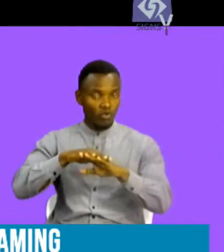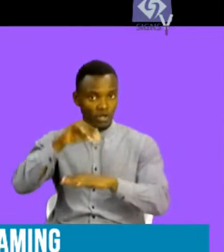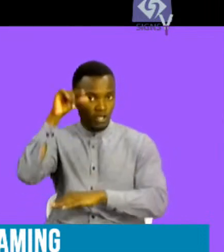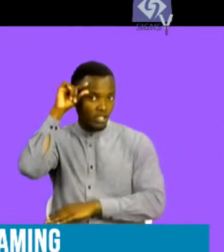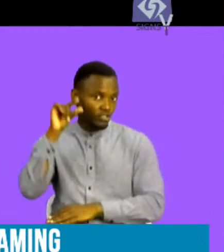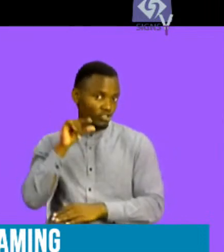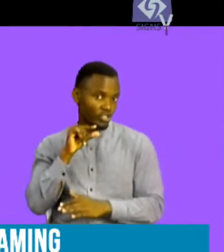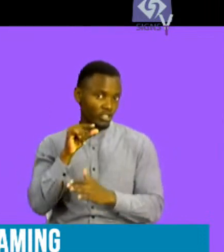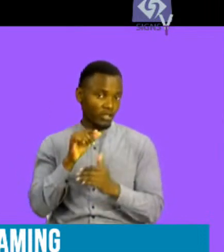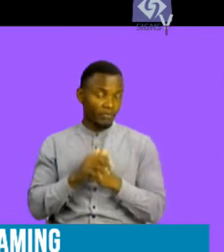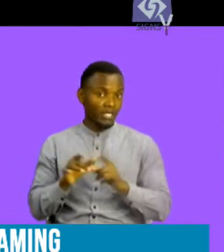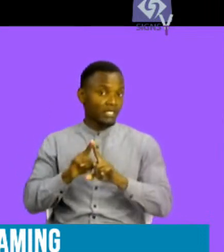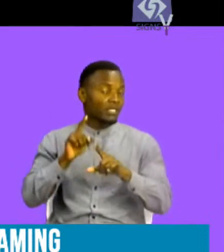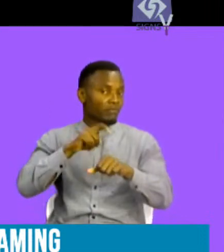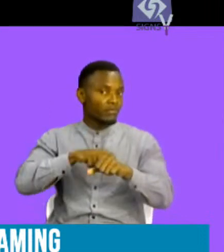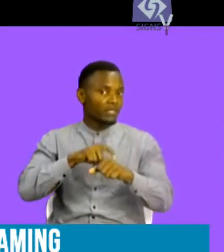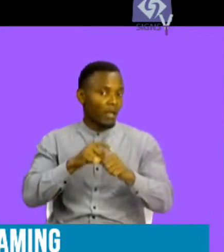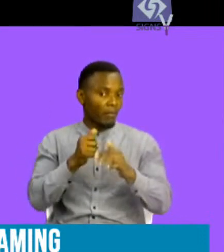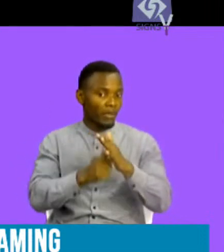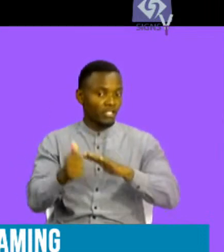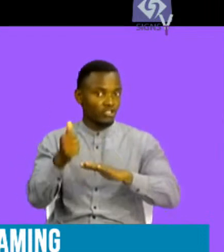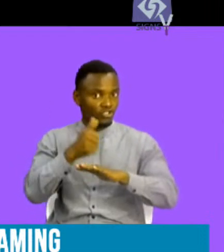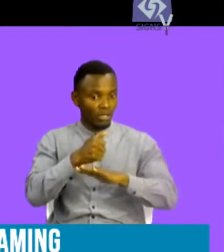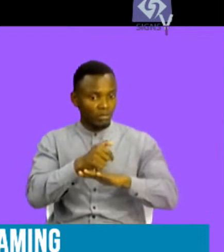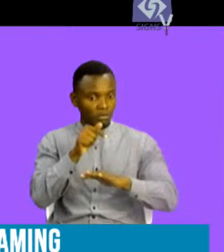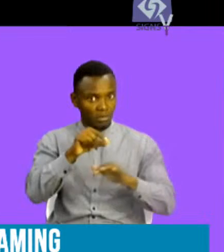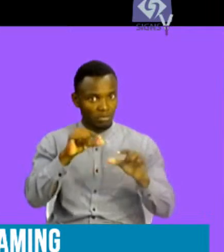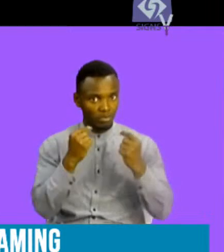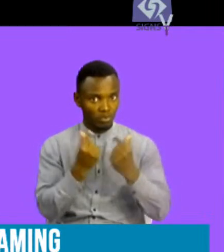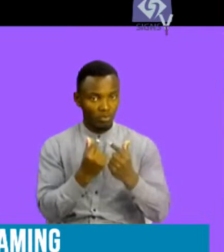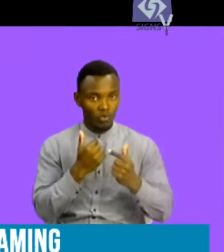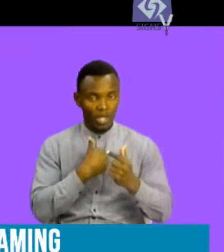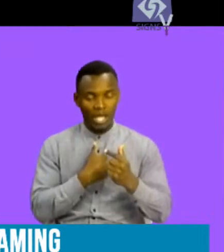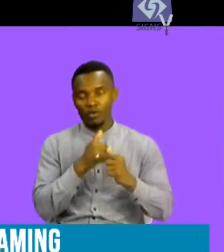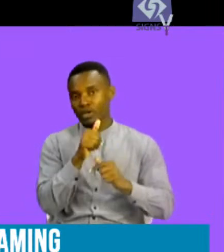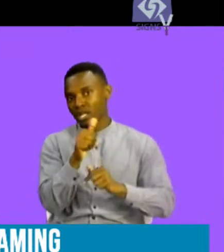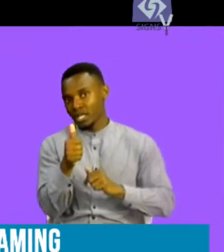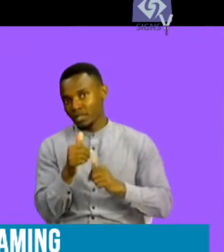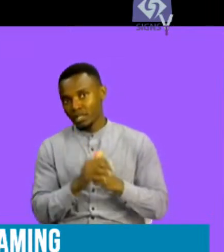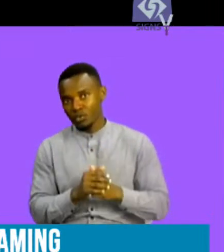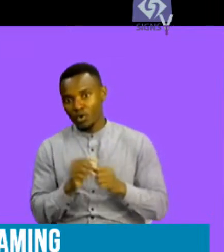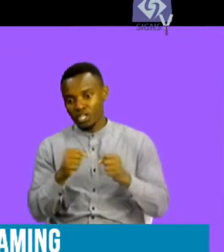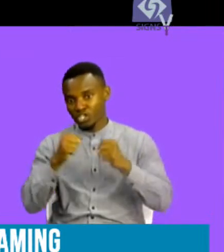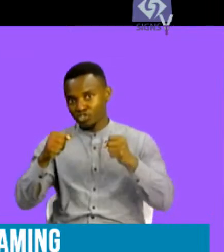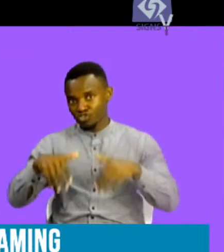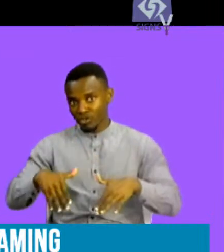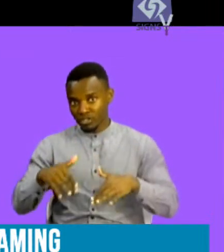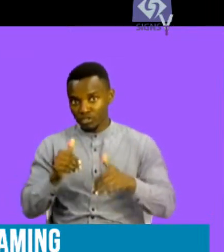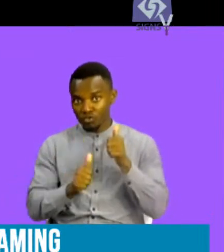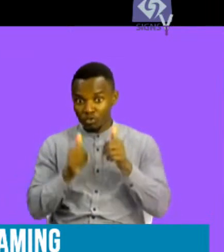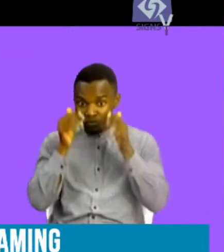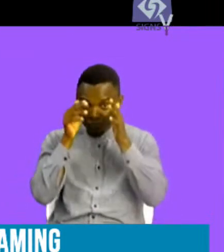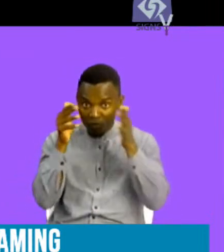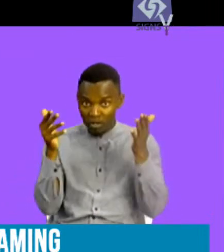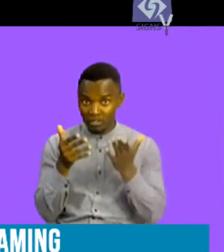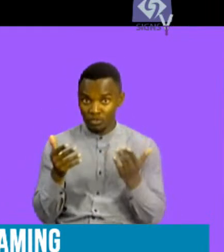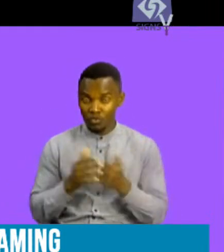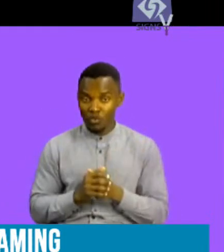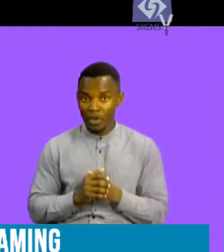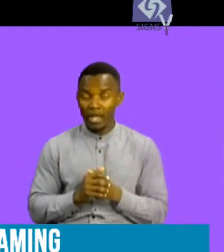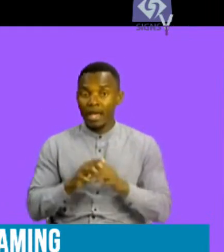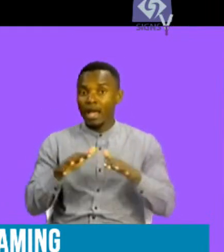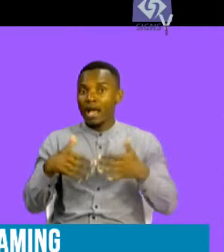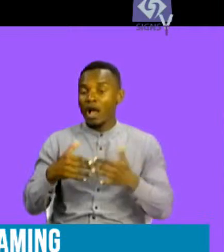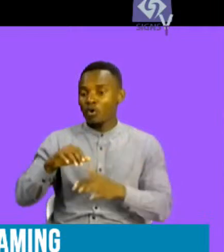up, there were a number of other structures below the national that were supposed to look at how do county and